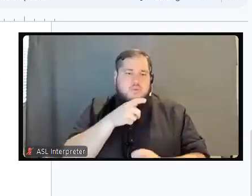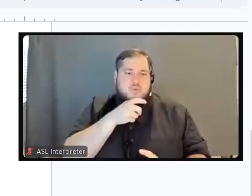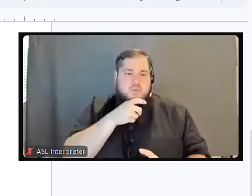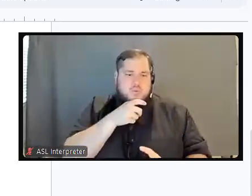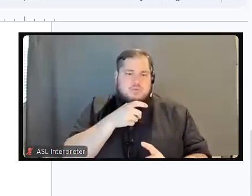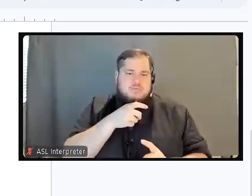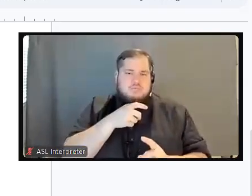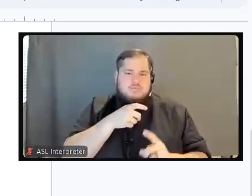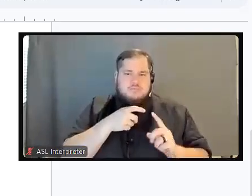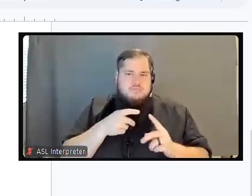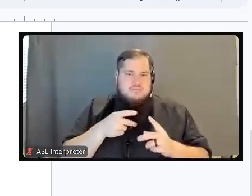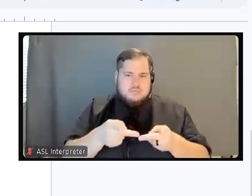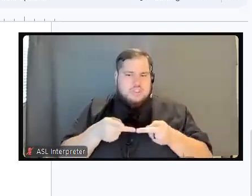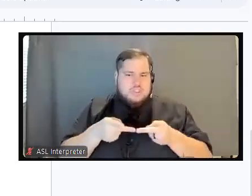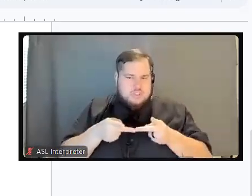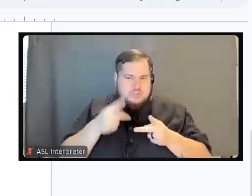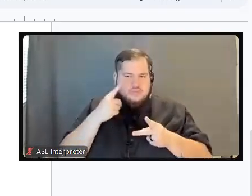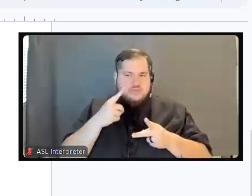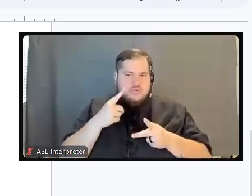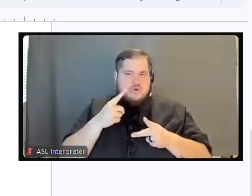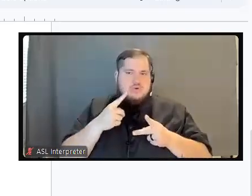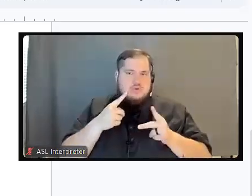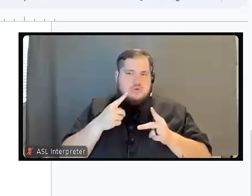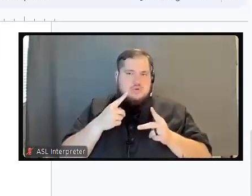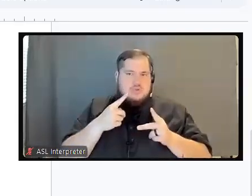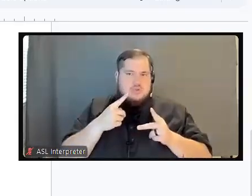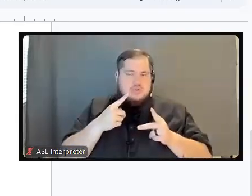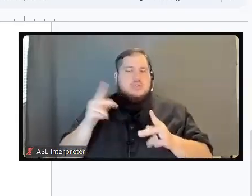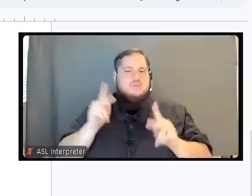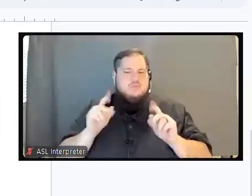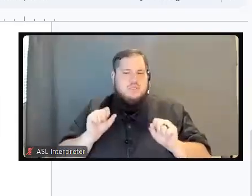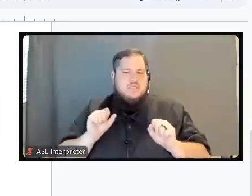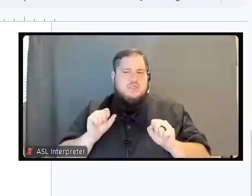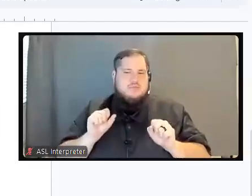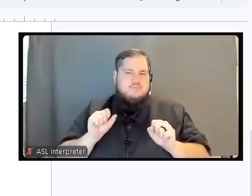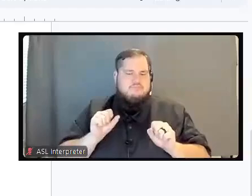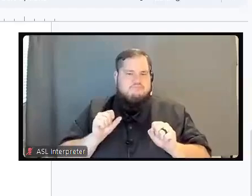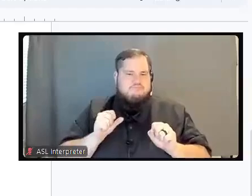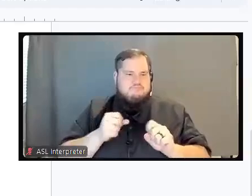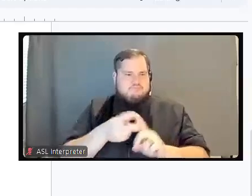our executive subcommittee to be able to kind of go through and recruit there.